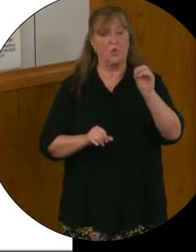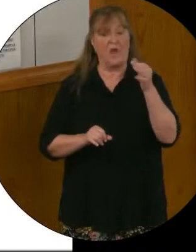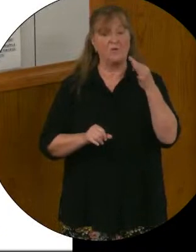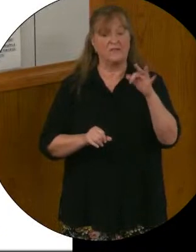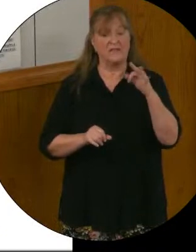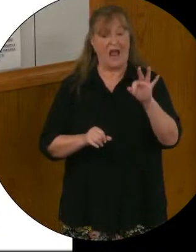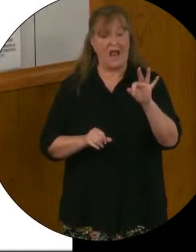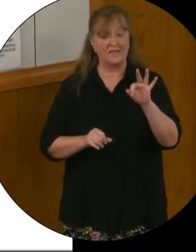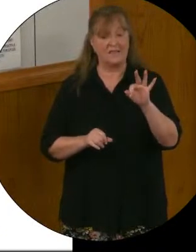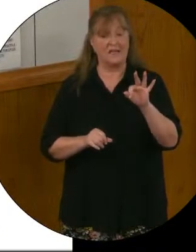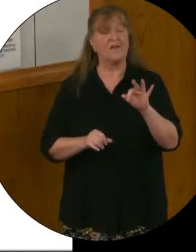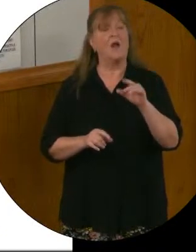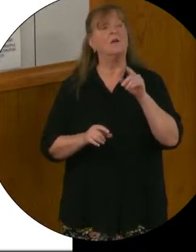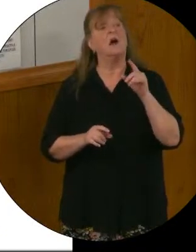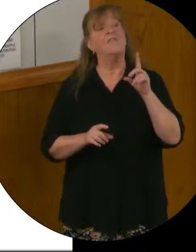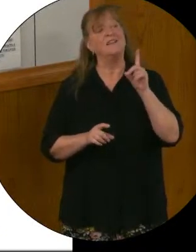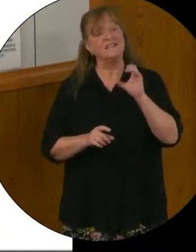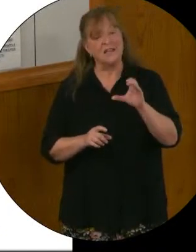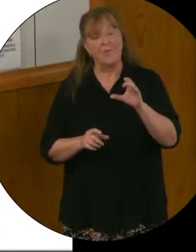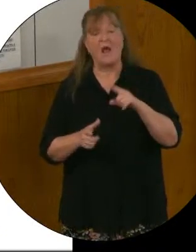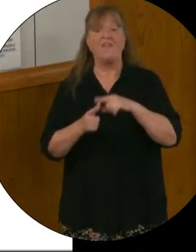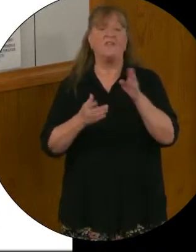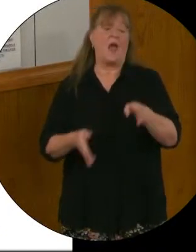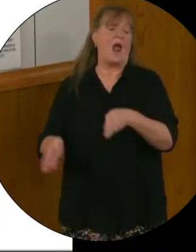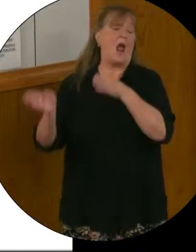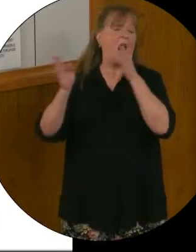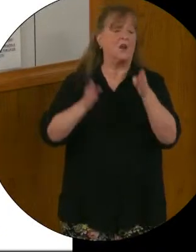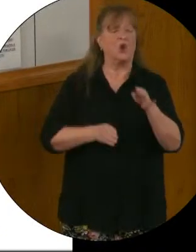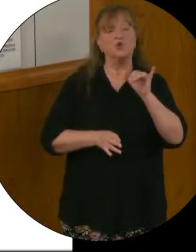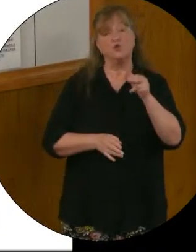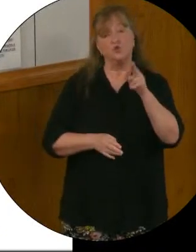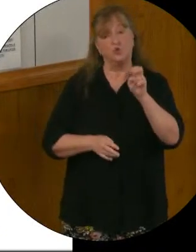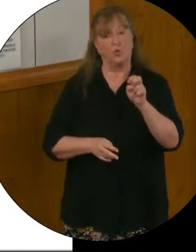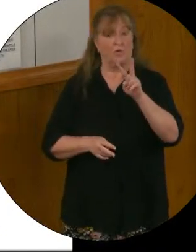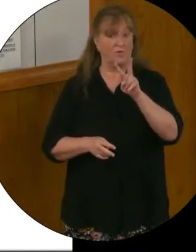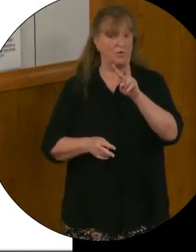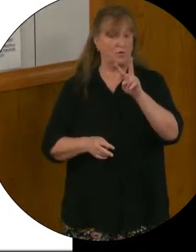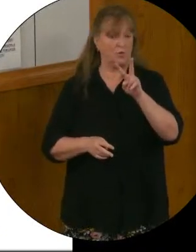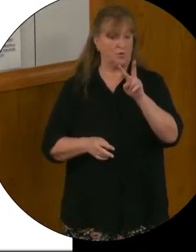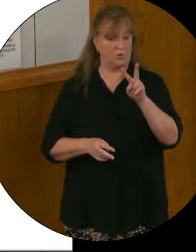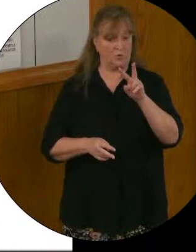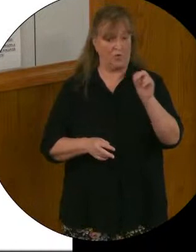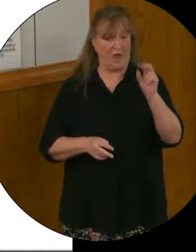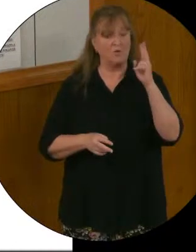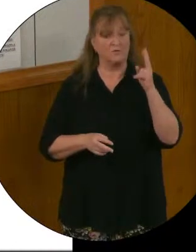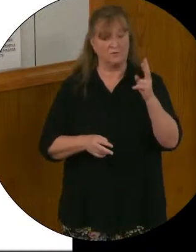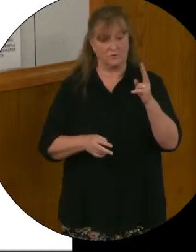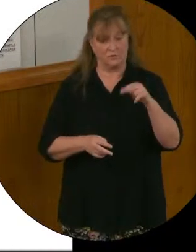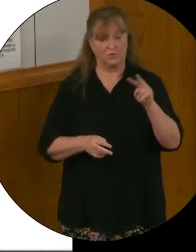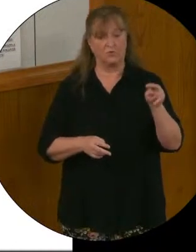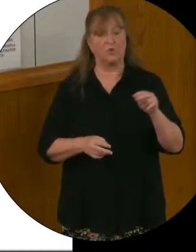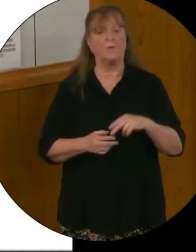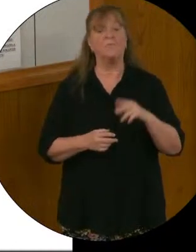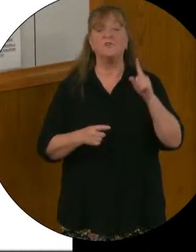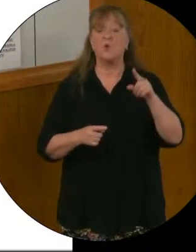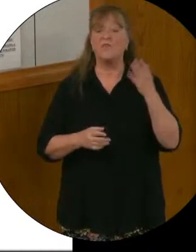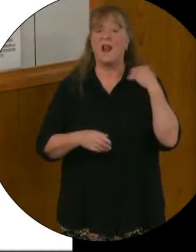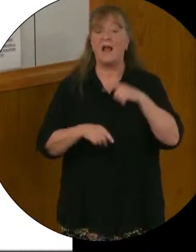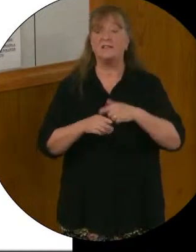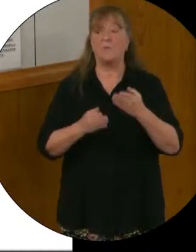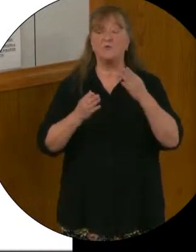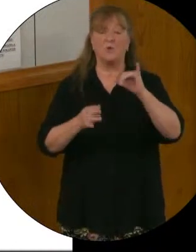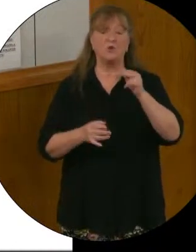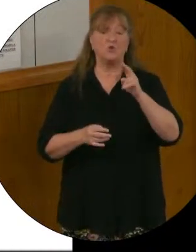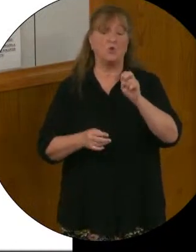2019 of December and then June of 2022. And just again, when this was last presented to the board in June